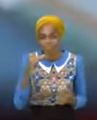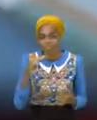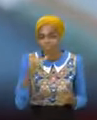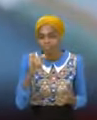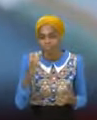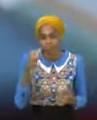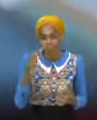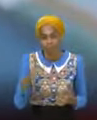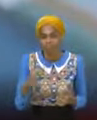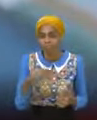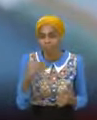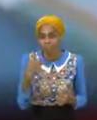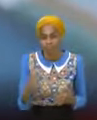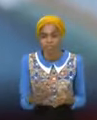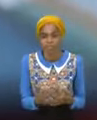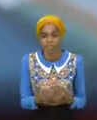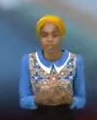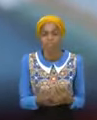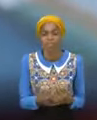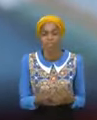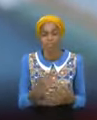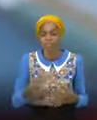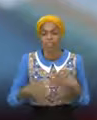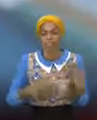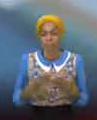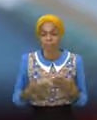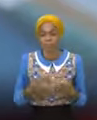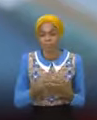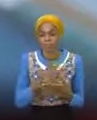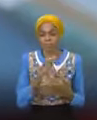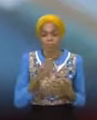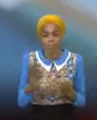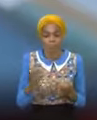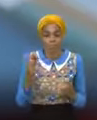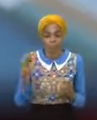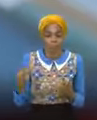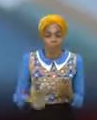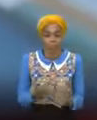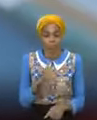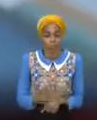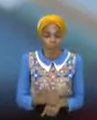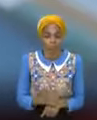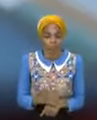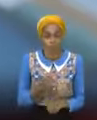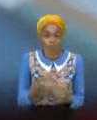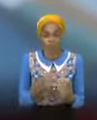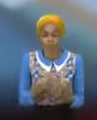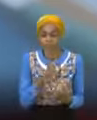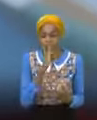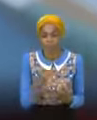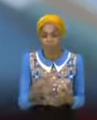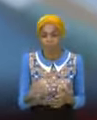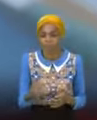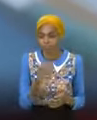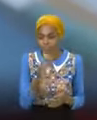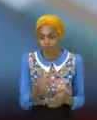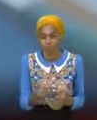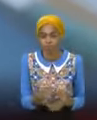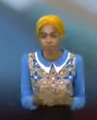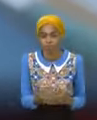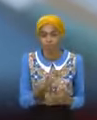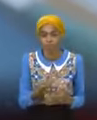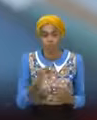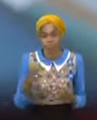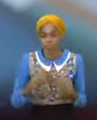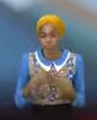needed to confirm if it was really true. So when we came back from the church, I had to eat banana because banana and we're not just in good